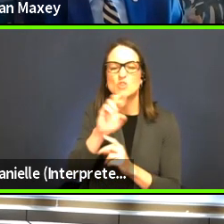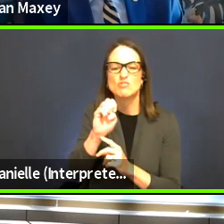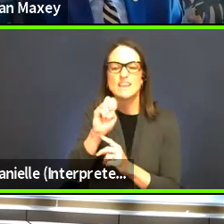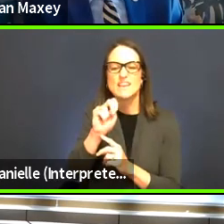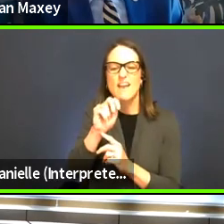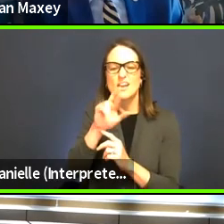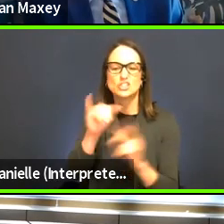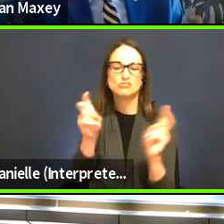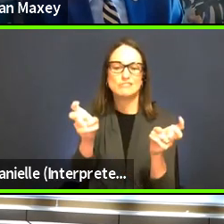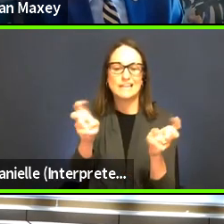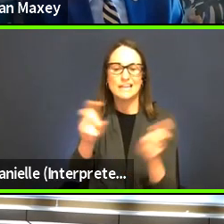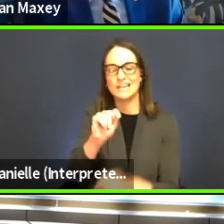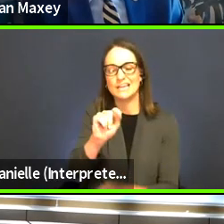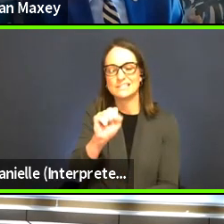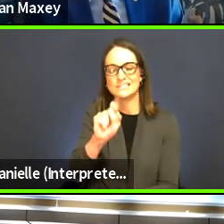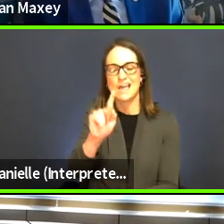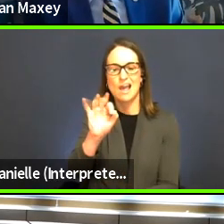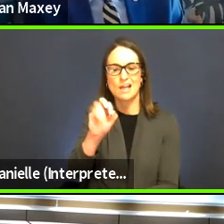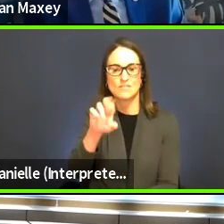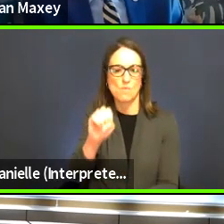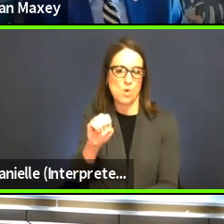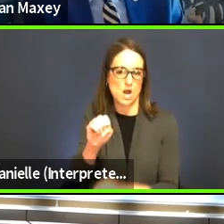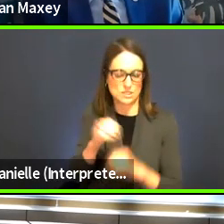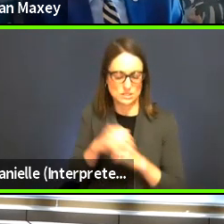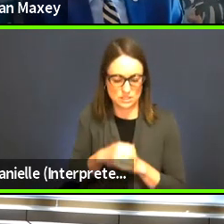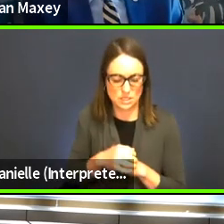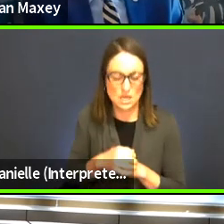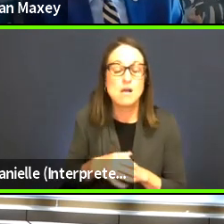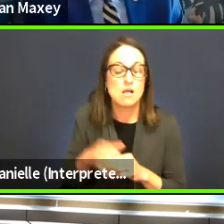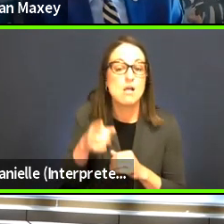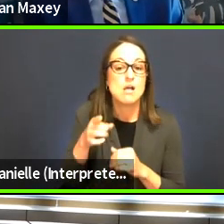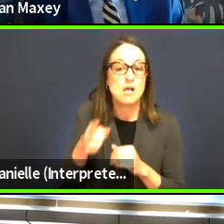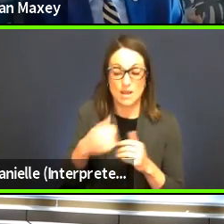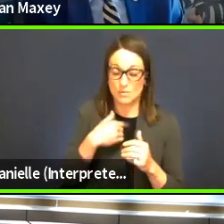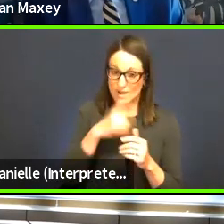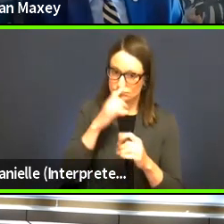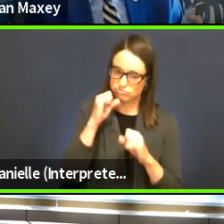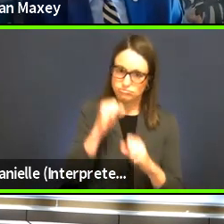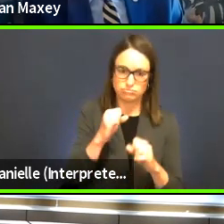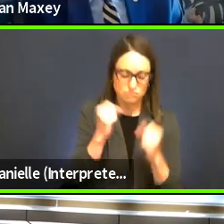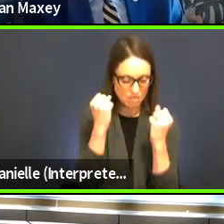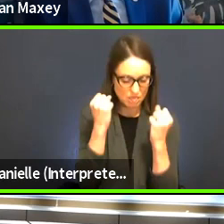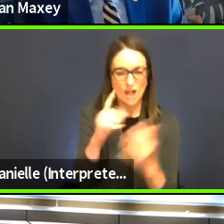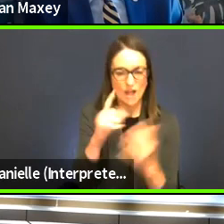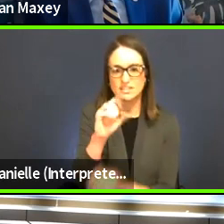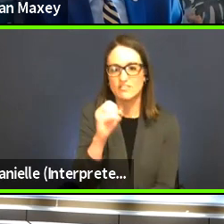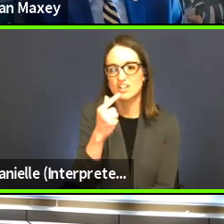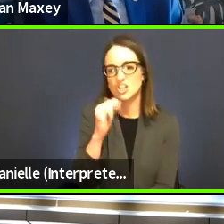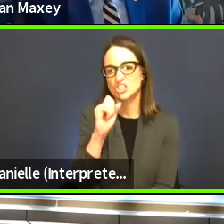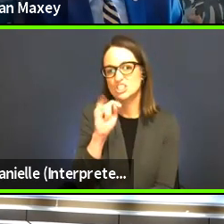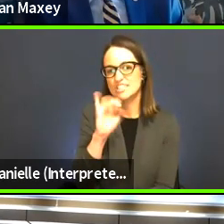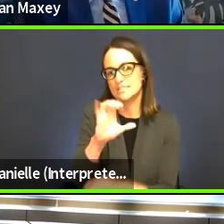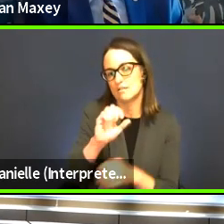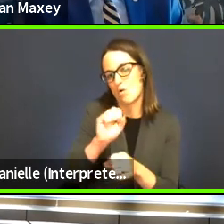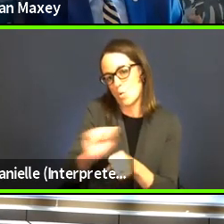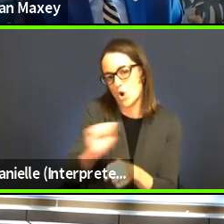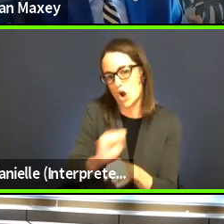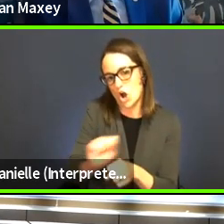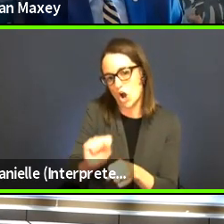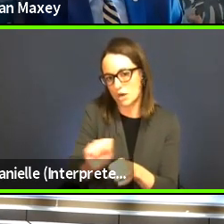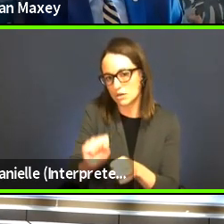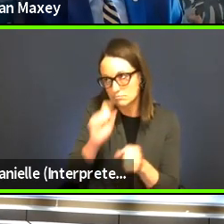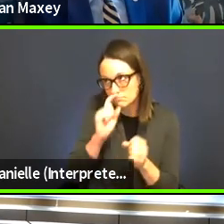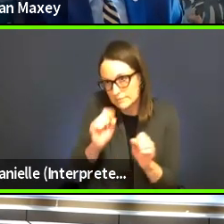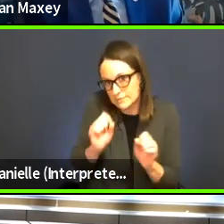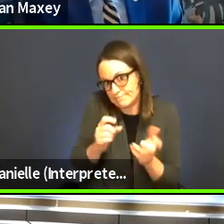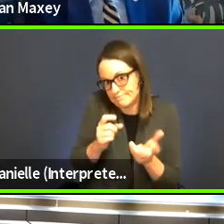And Associate Vice President Blaine Nickerson is heading up the immense logistical work needed to make this possible. And Mark and Katrina